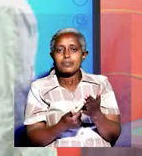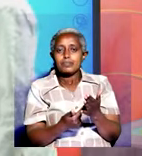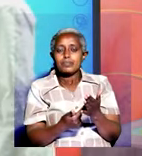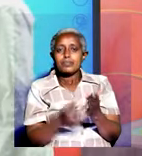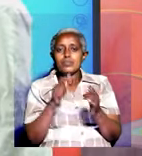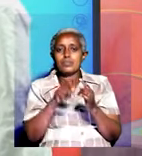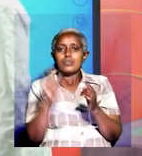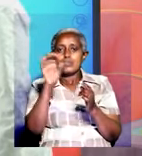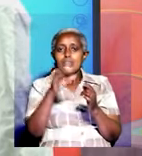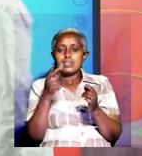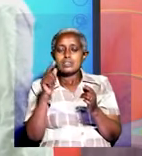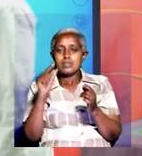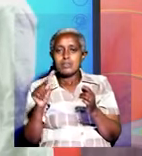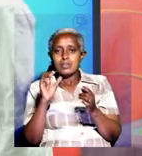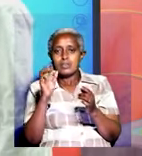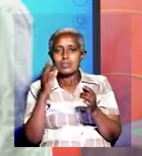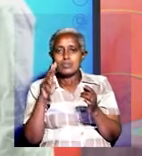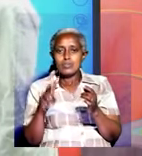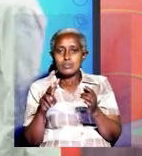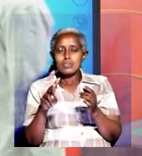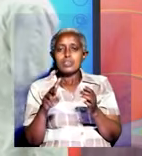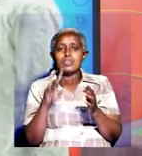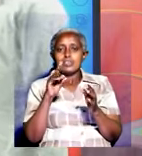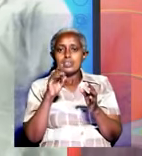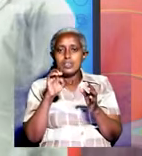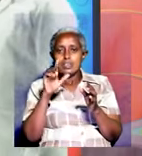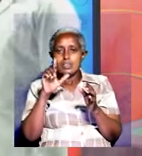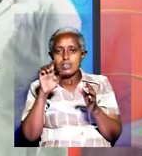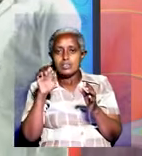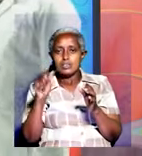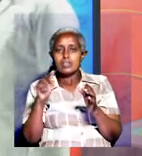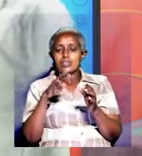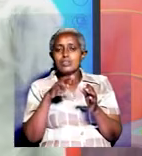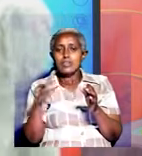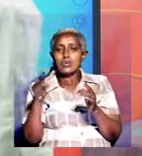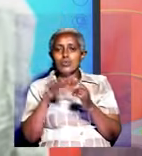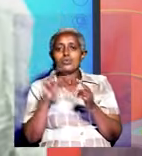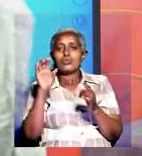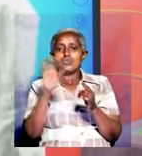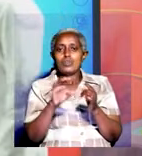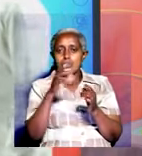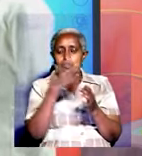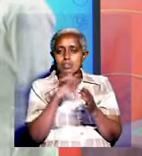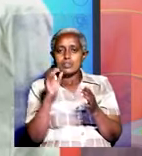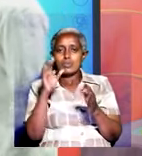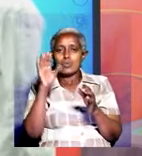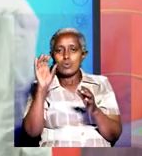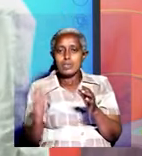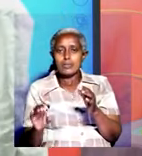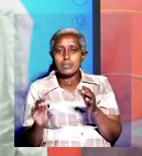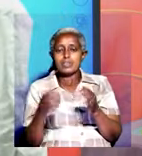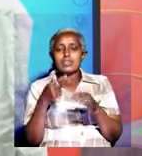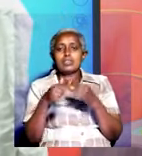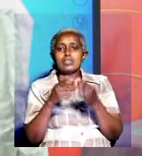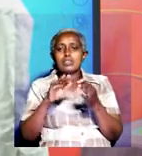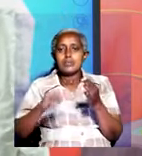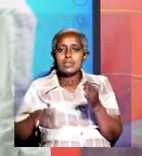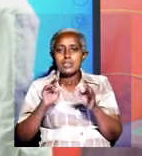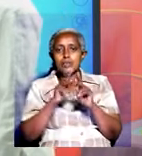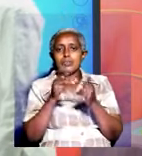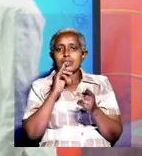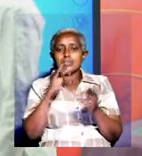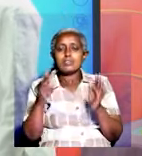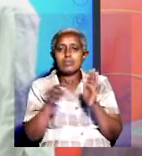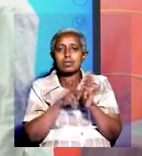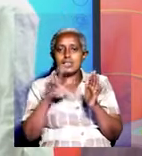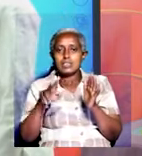to find the minor of 2, you delete the row 2 found in the column. Therefore, the remaining part will be this